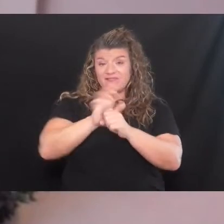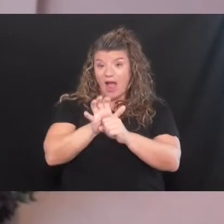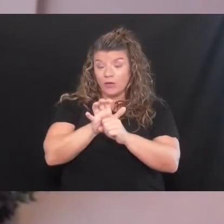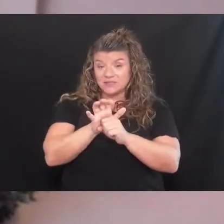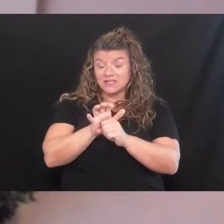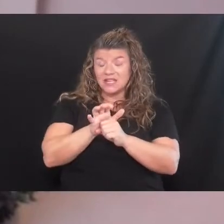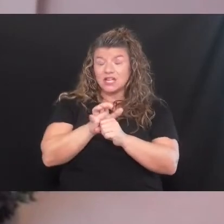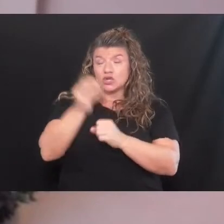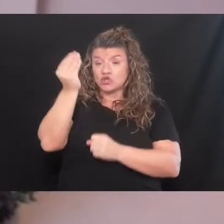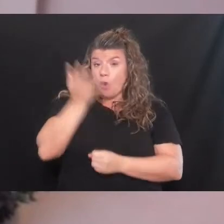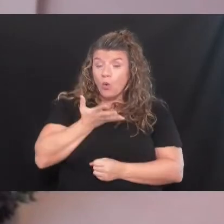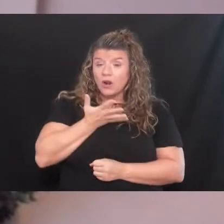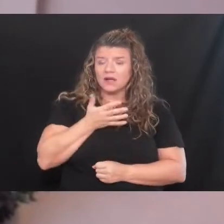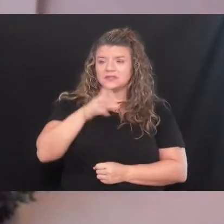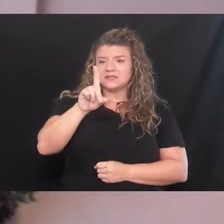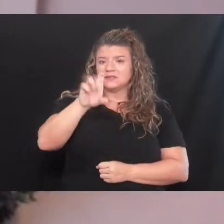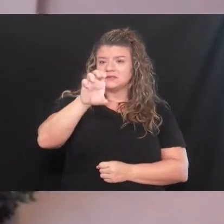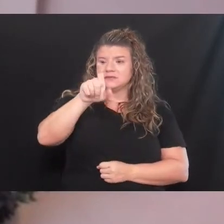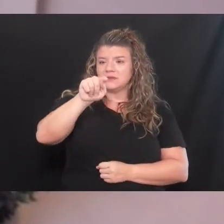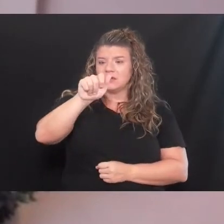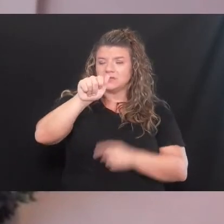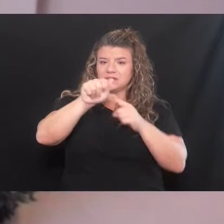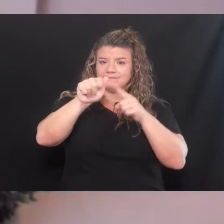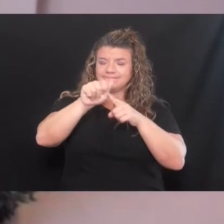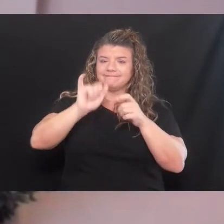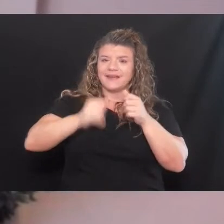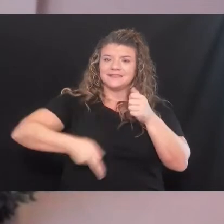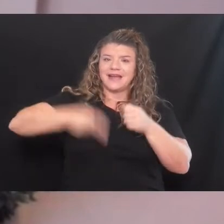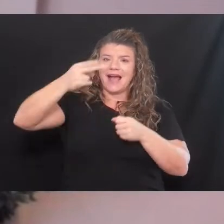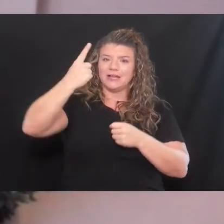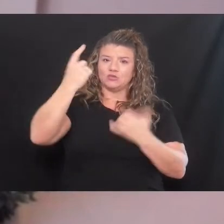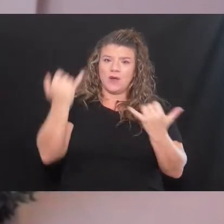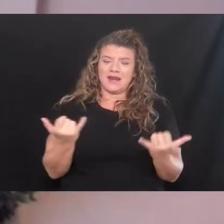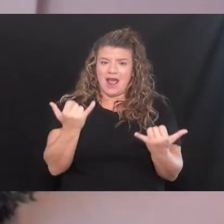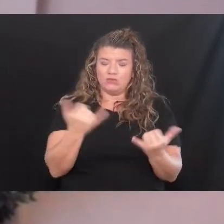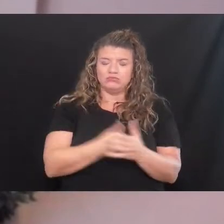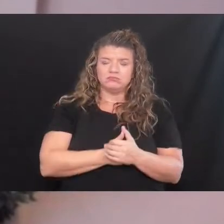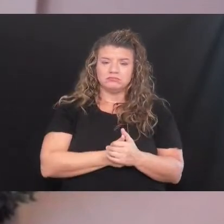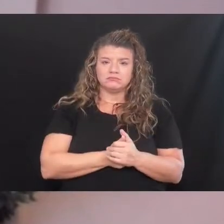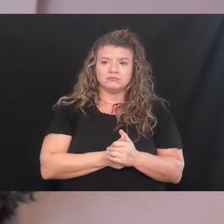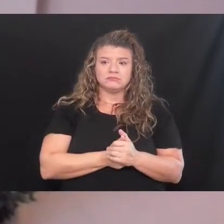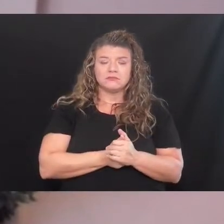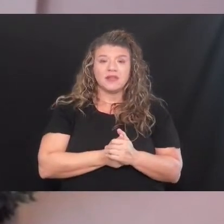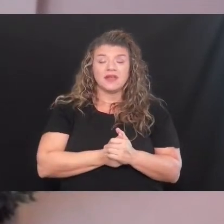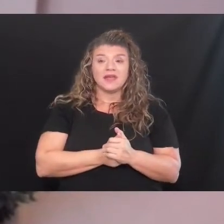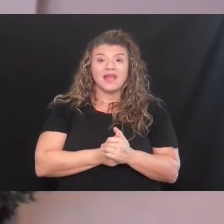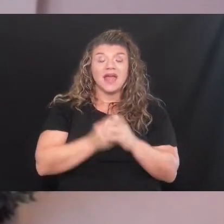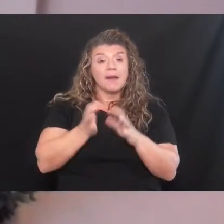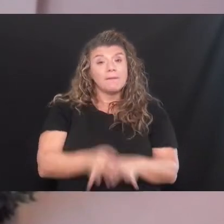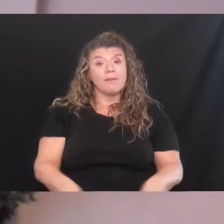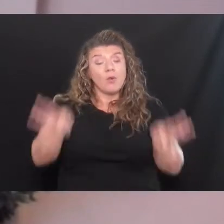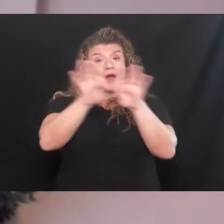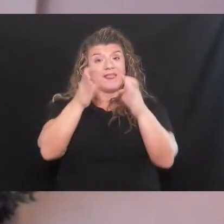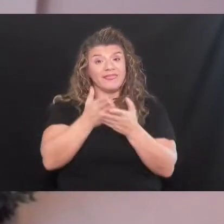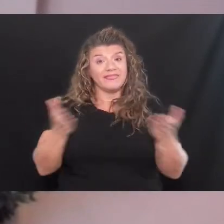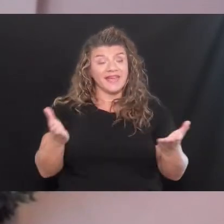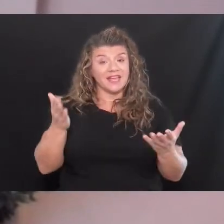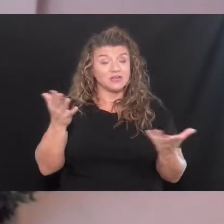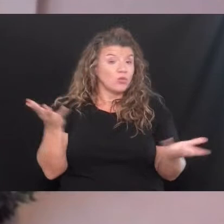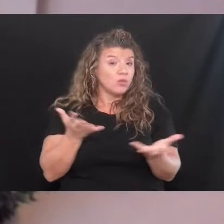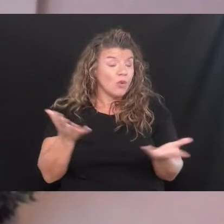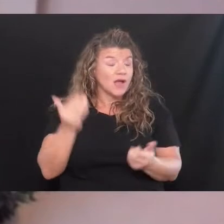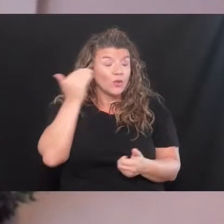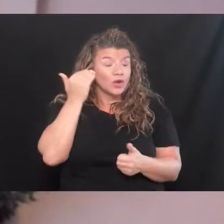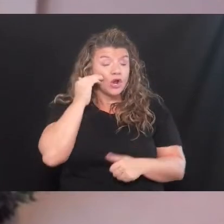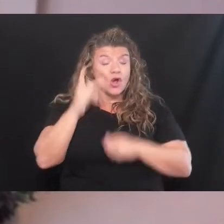the Delta variant is the dominant form. The fourth issue is that we know that people that are